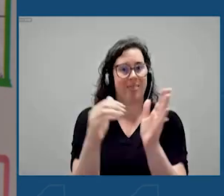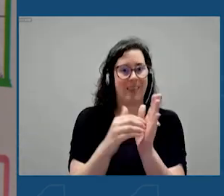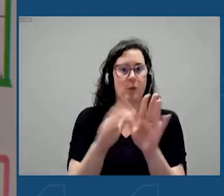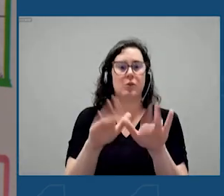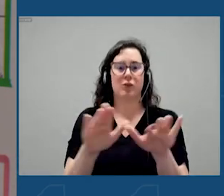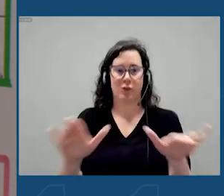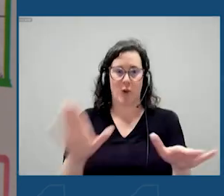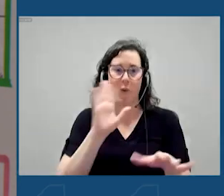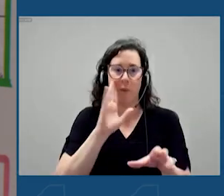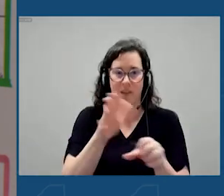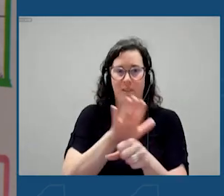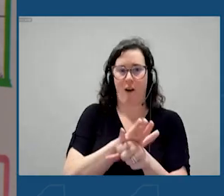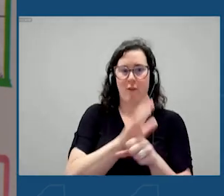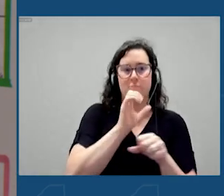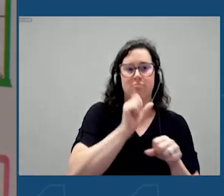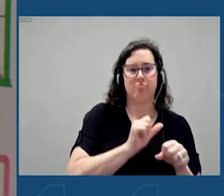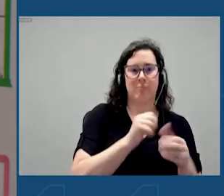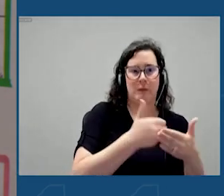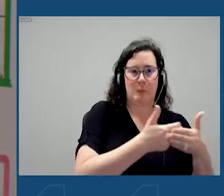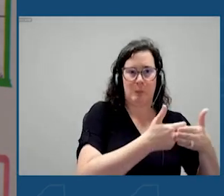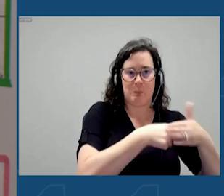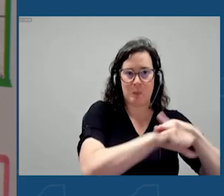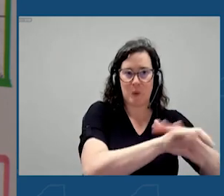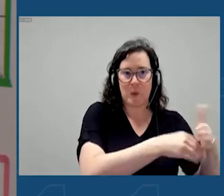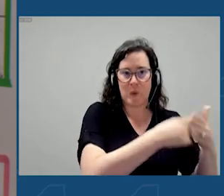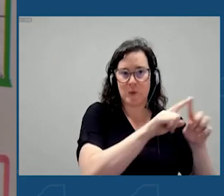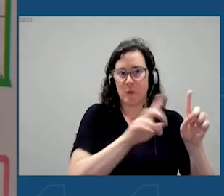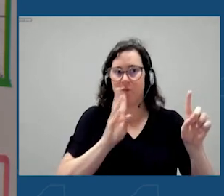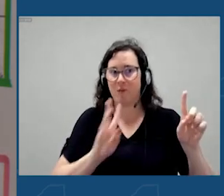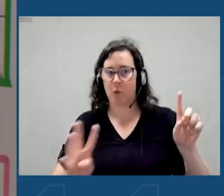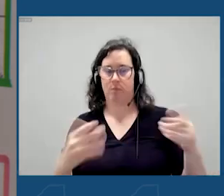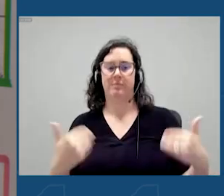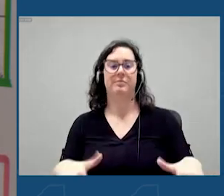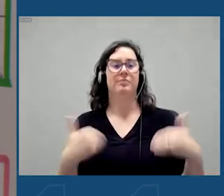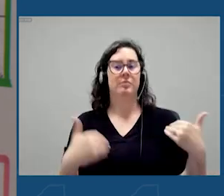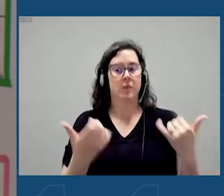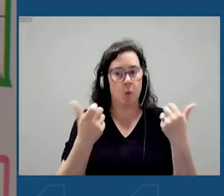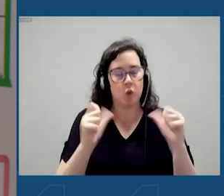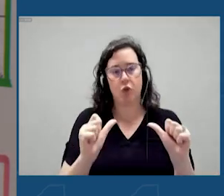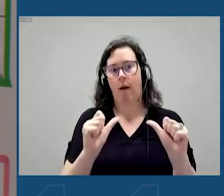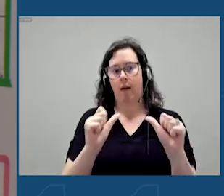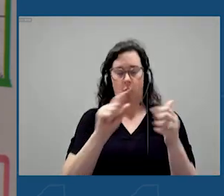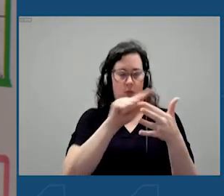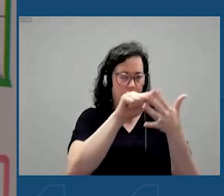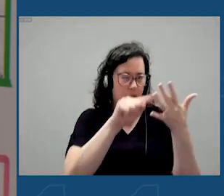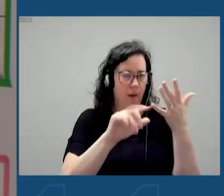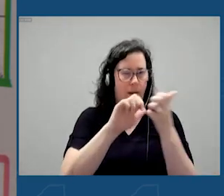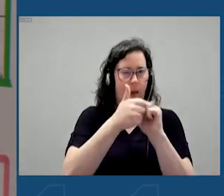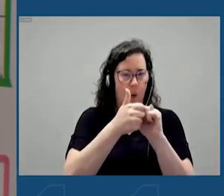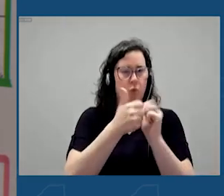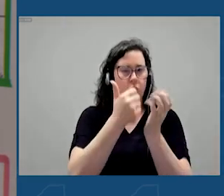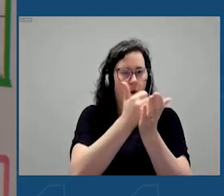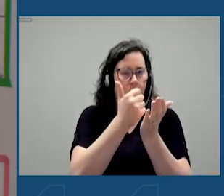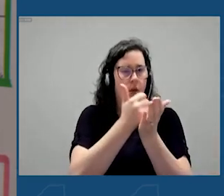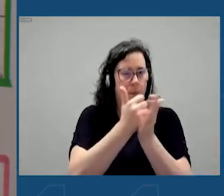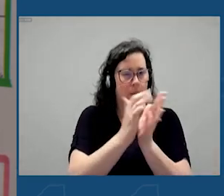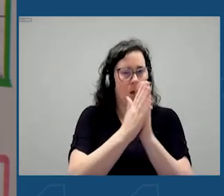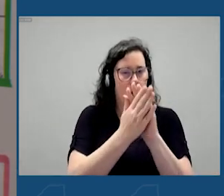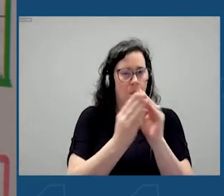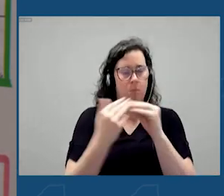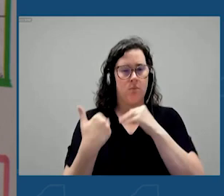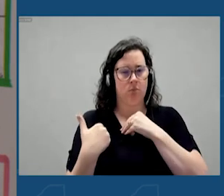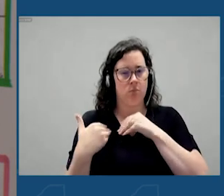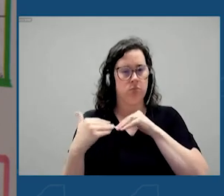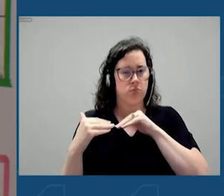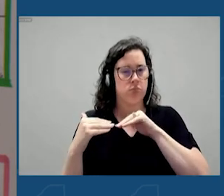So we are just trying to focus on all the ways we can say we're trying to make it a little bit easier on you. And the other problem is we have a